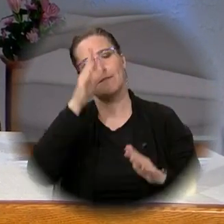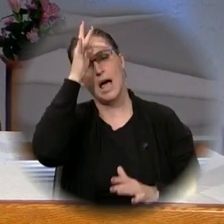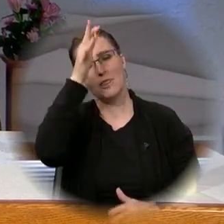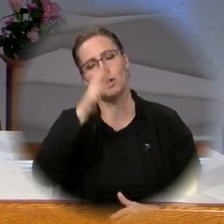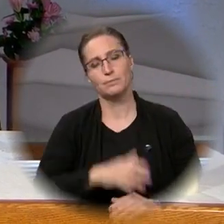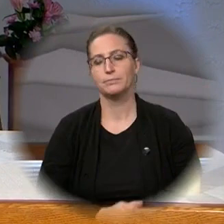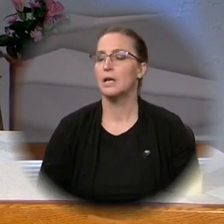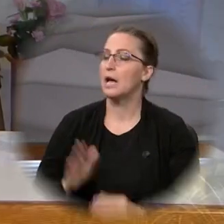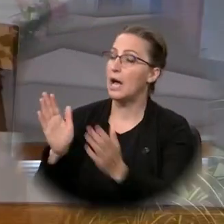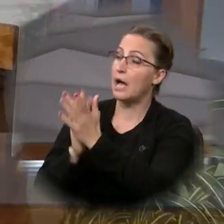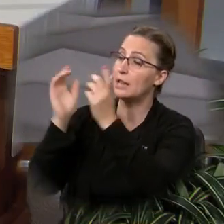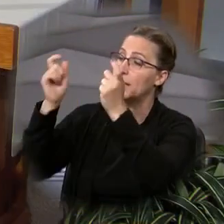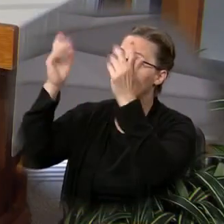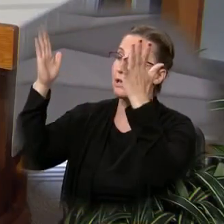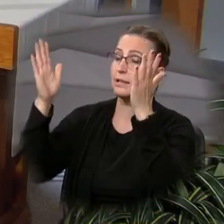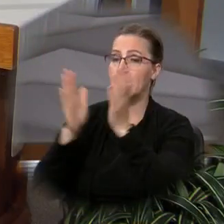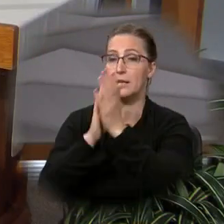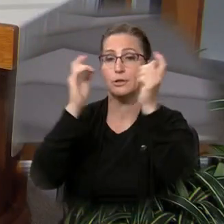Alleluia.